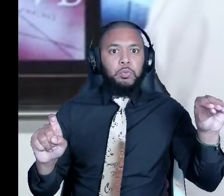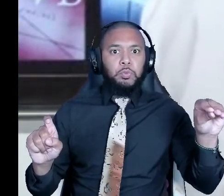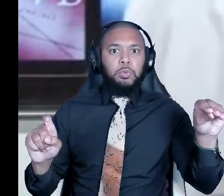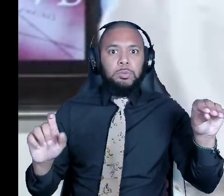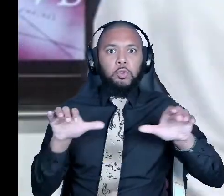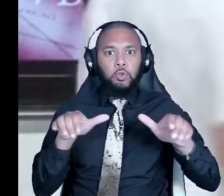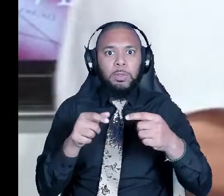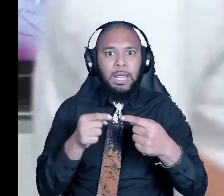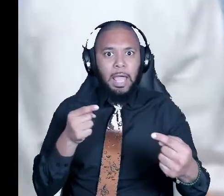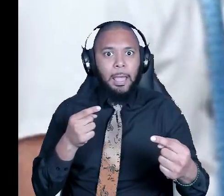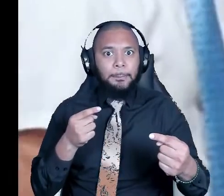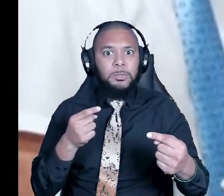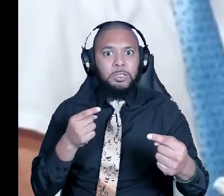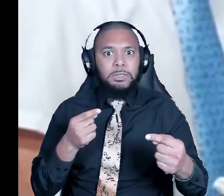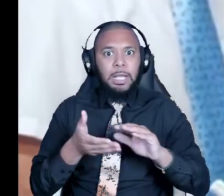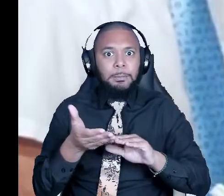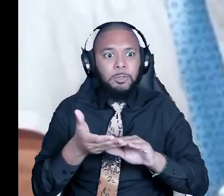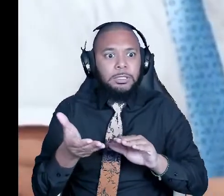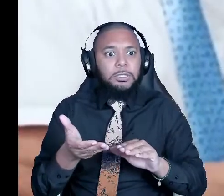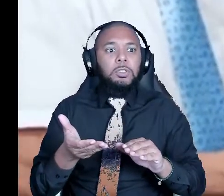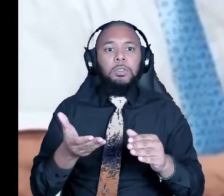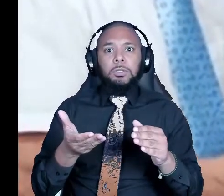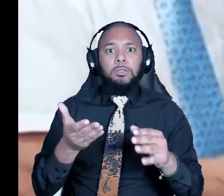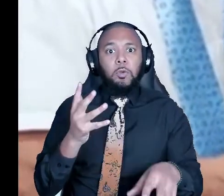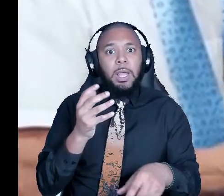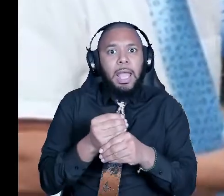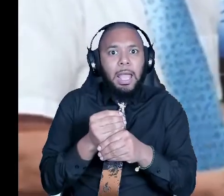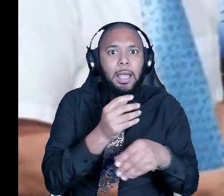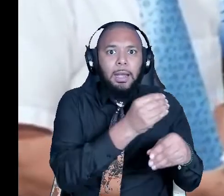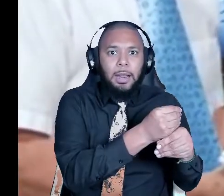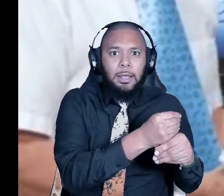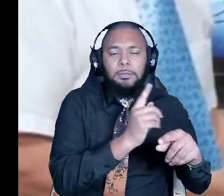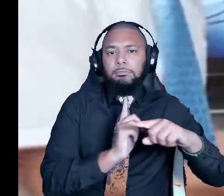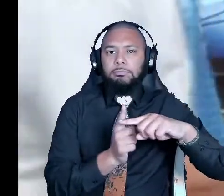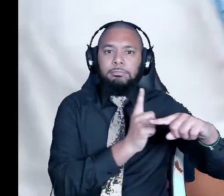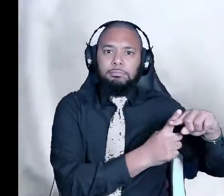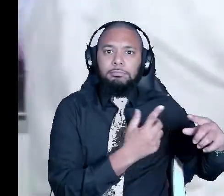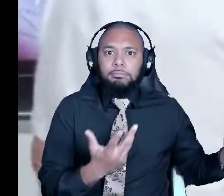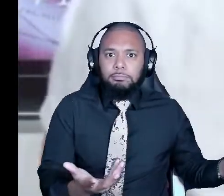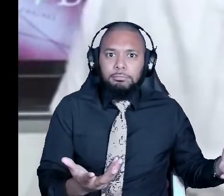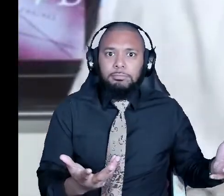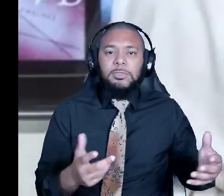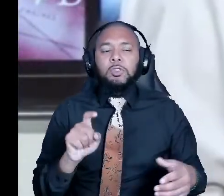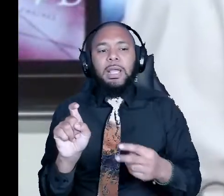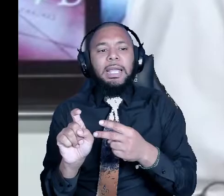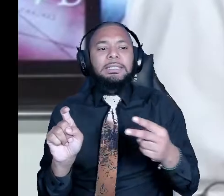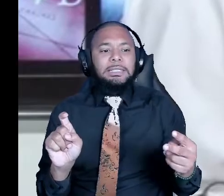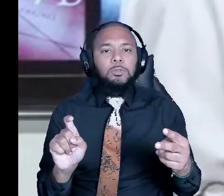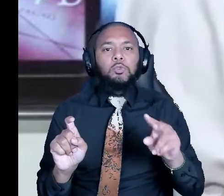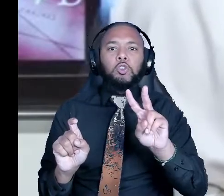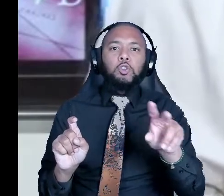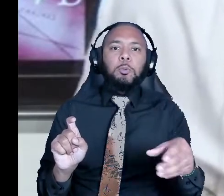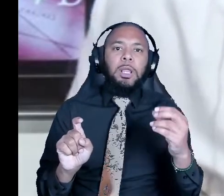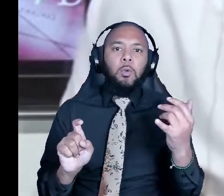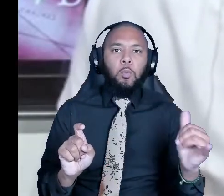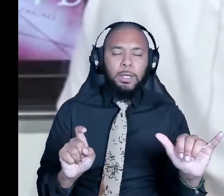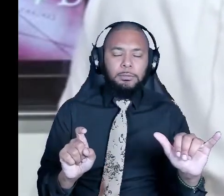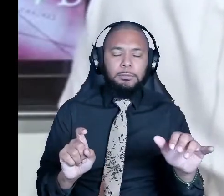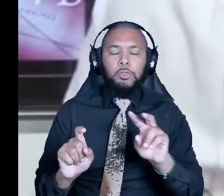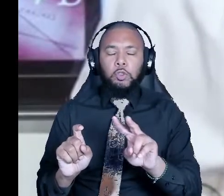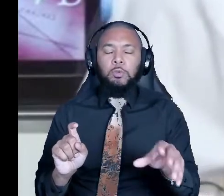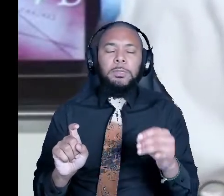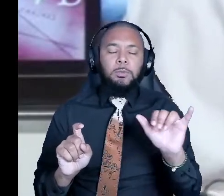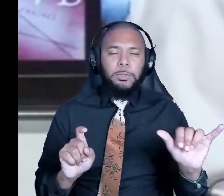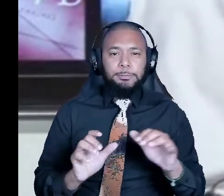y, if I just add y to both sides of this one. So now I've got a substitute. I've got a substitute for